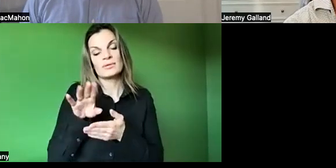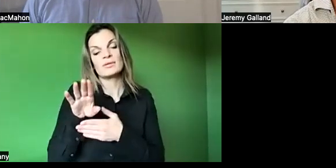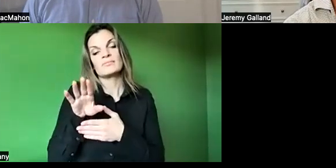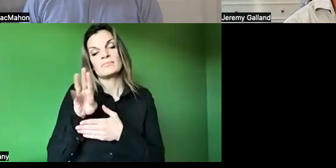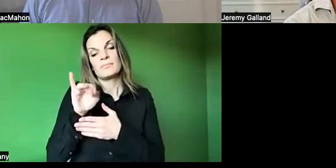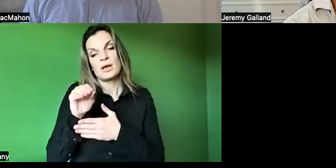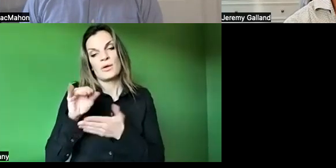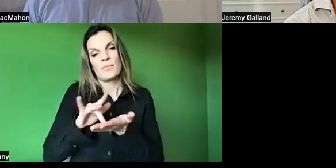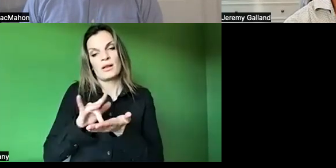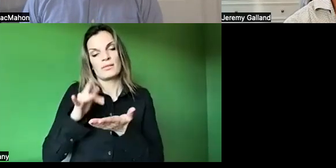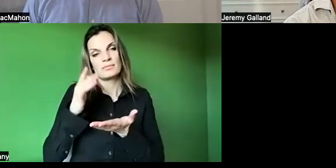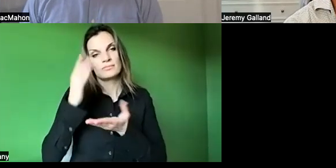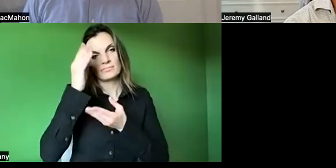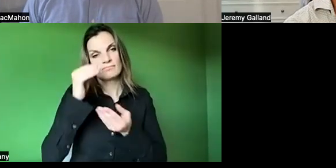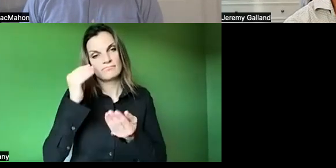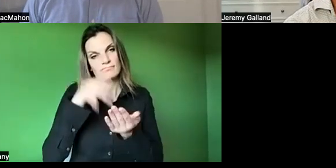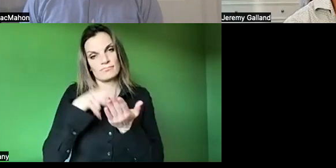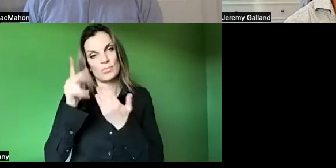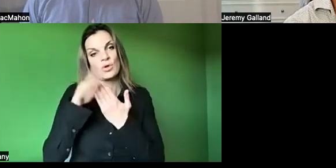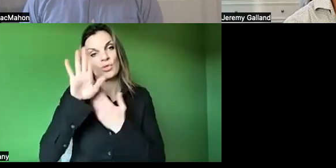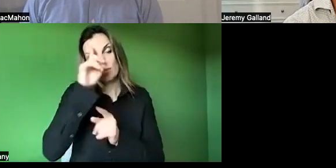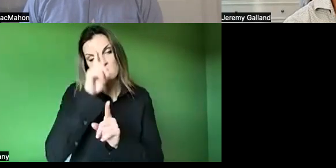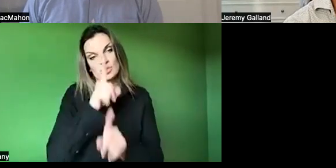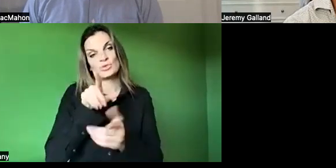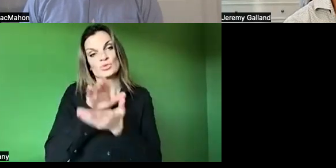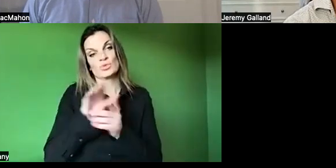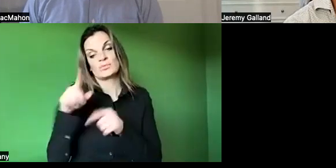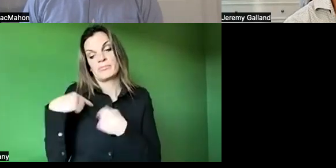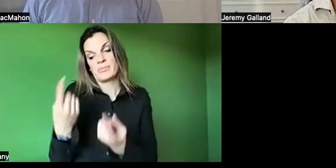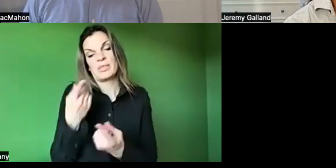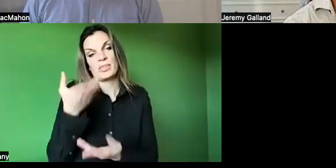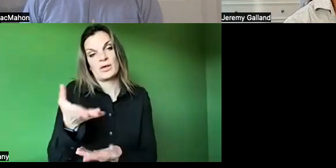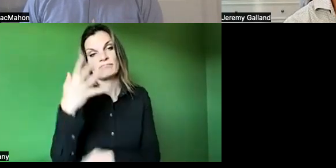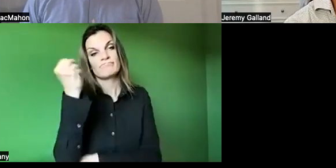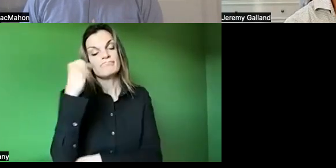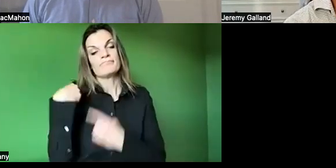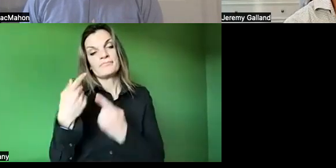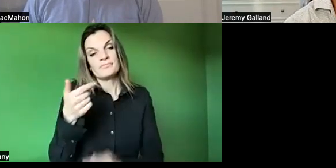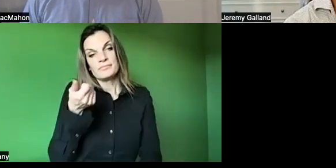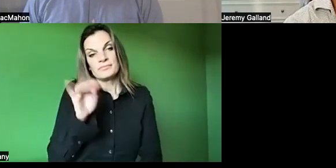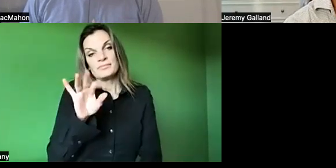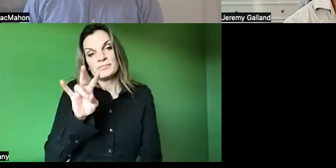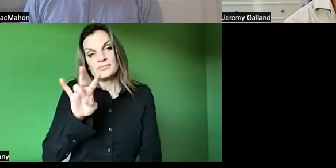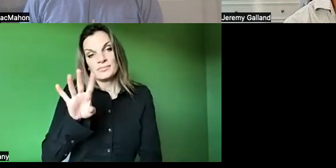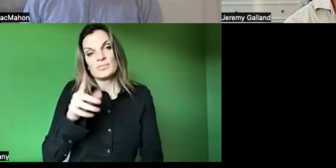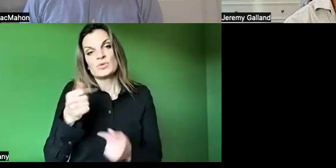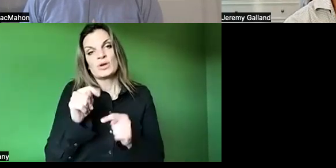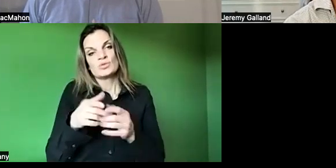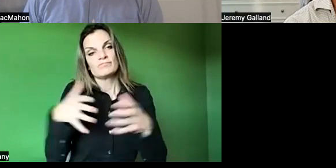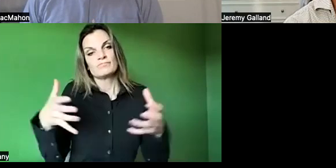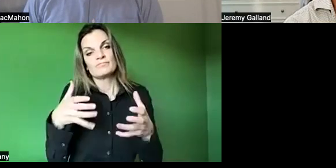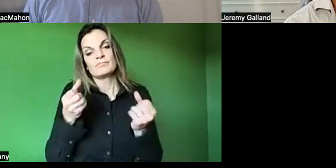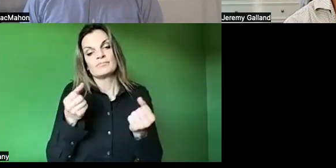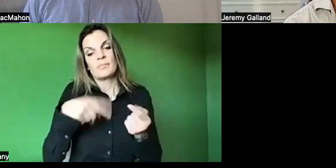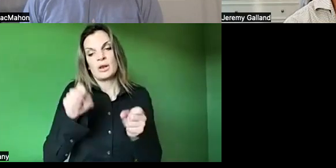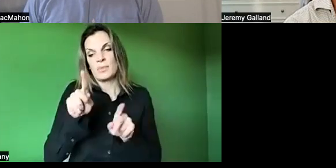Program, whose mission is, the school's been around since 1974, to increase the number of underrepresented